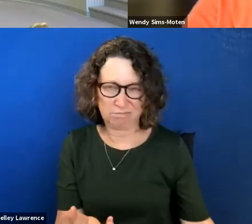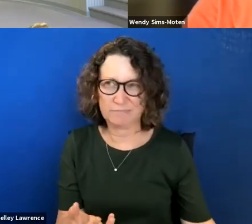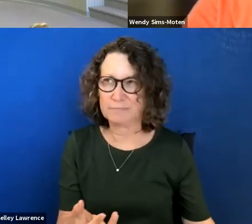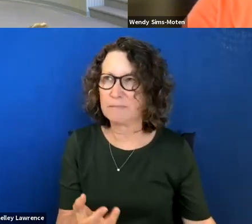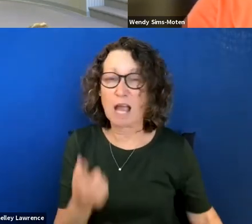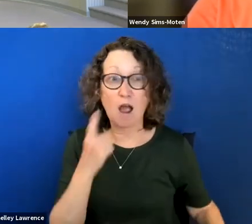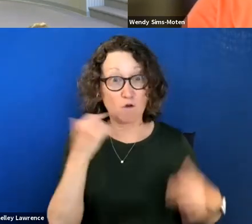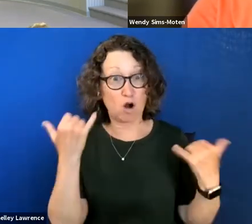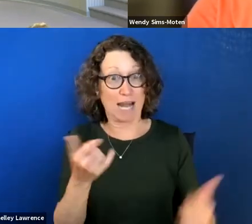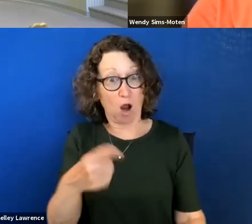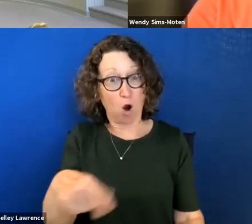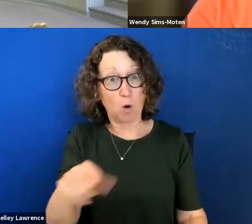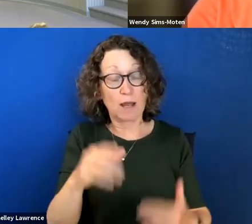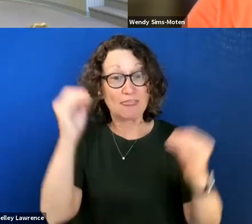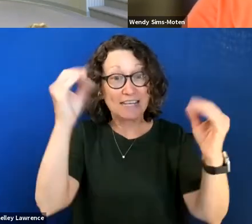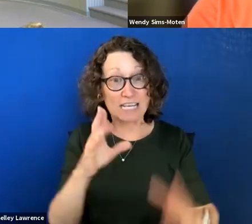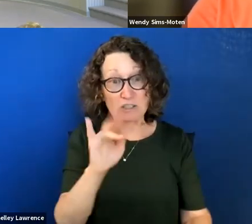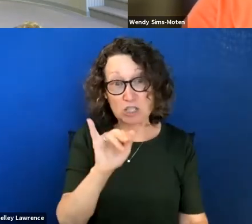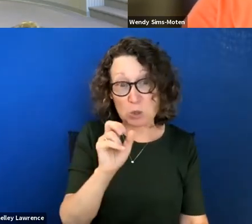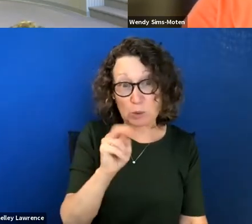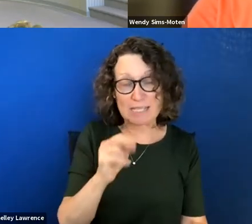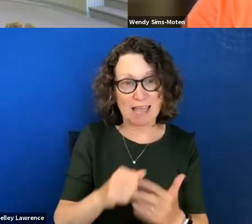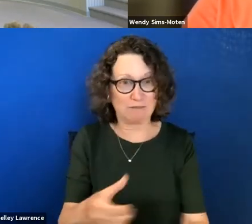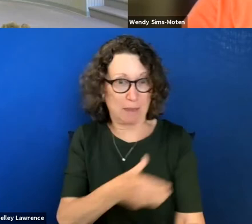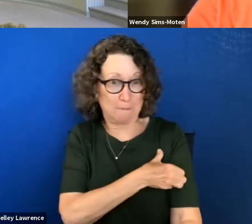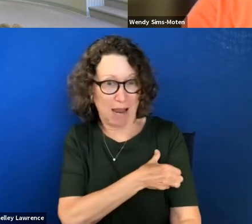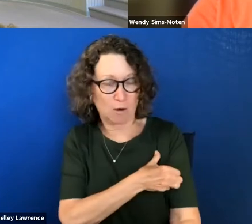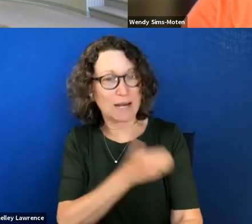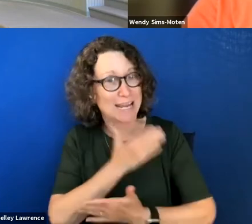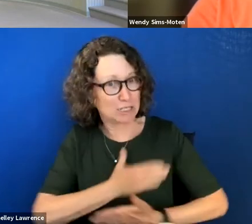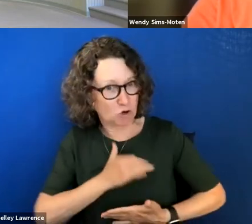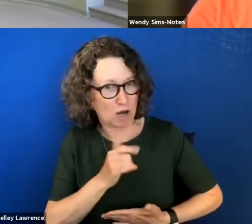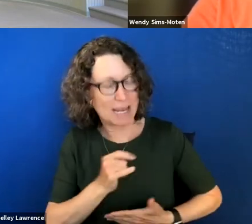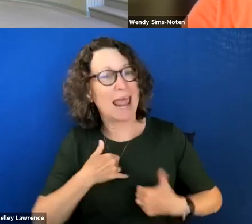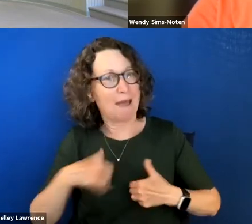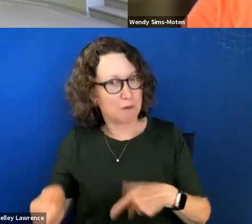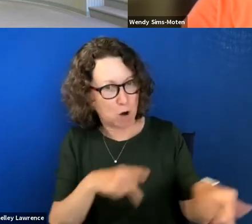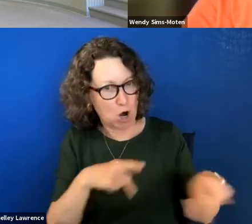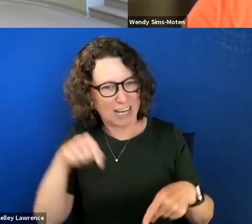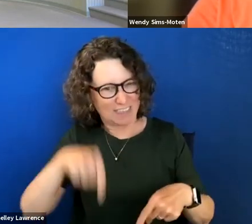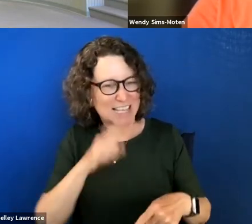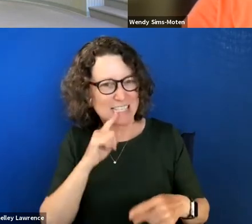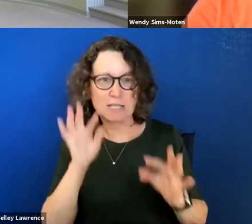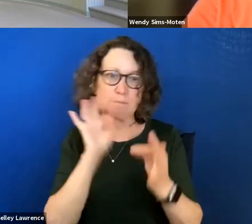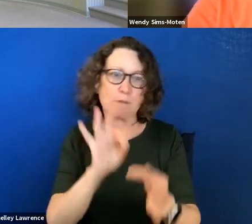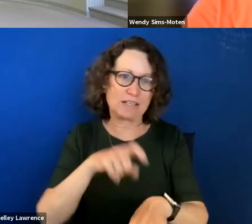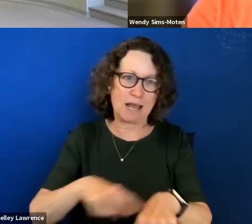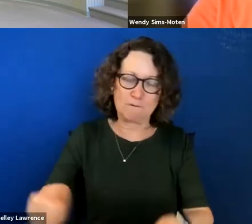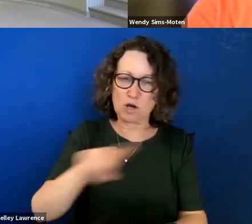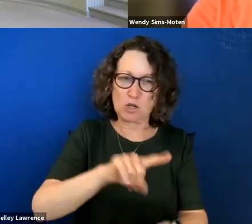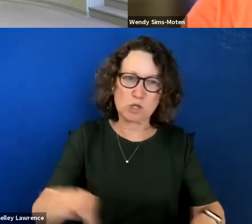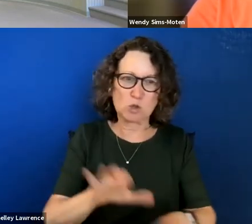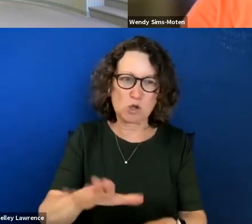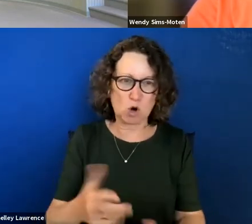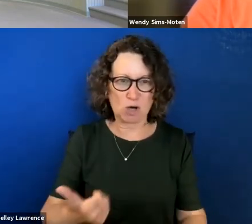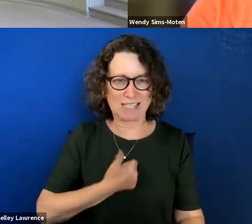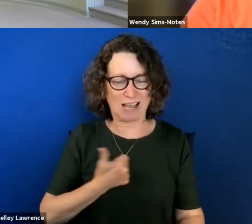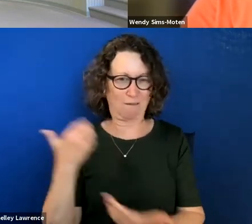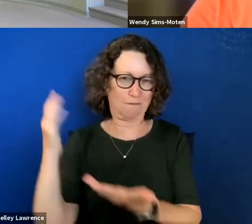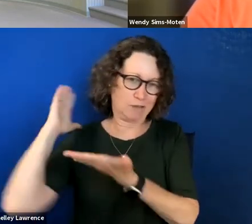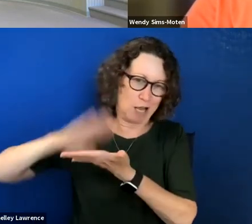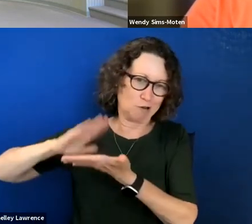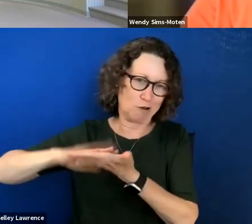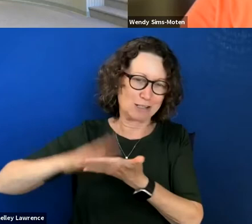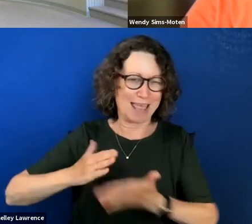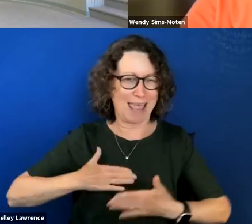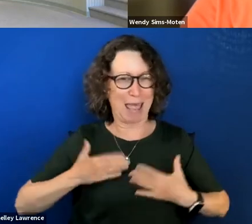For now, you and the teachers unions have the power. Enjoy it. Have a party. This is the perfect time for you to do your self-congratulatory